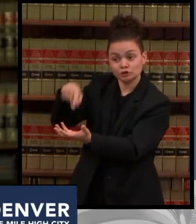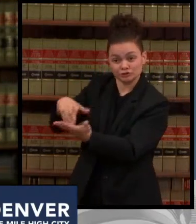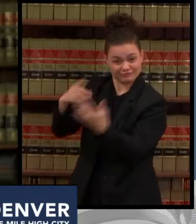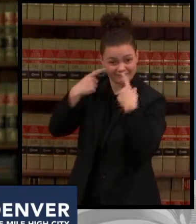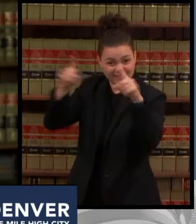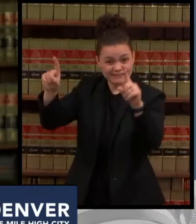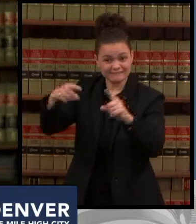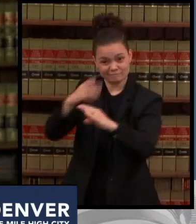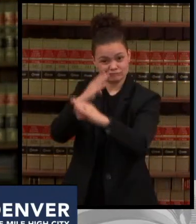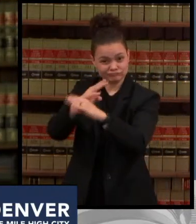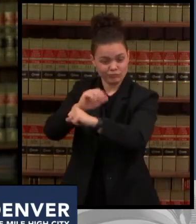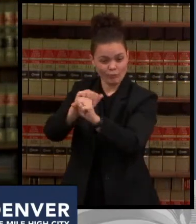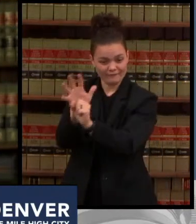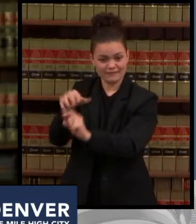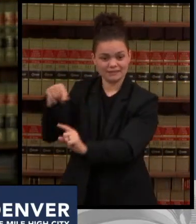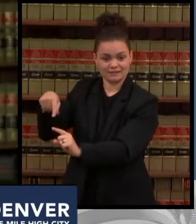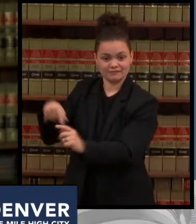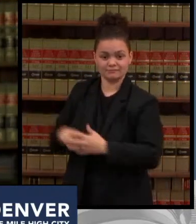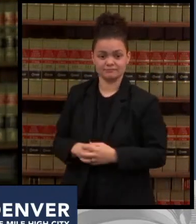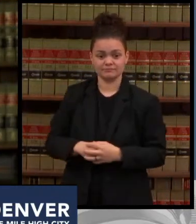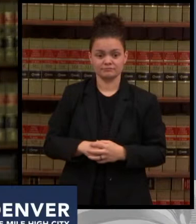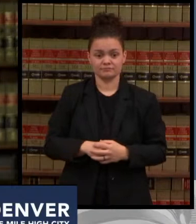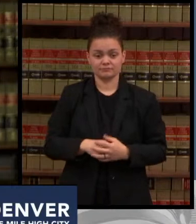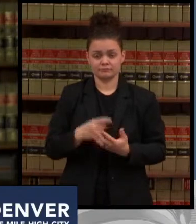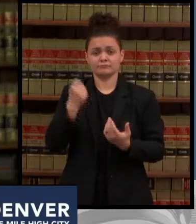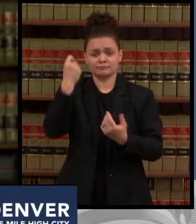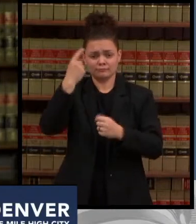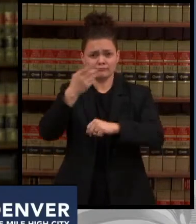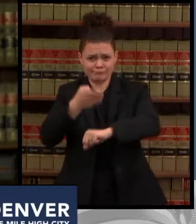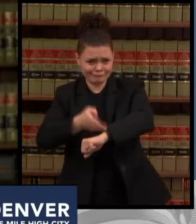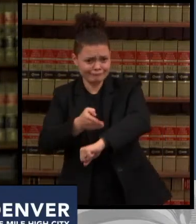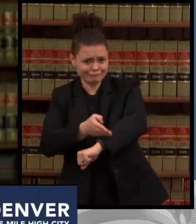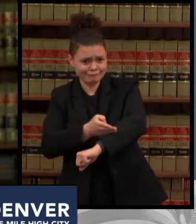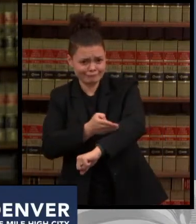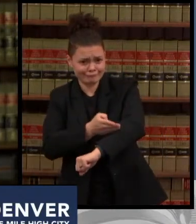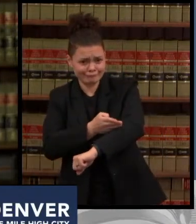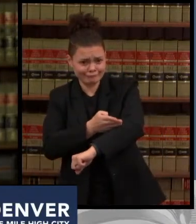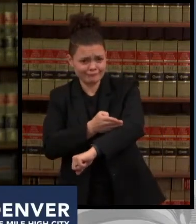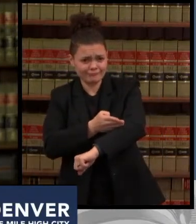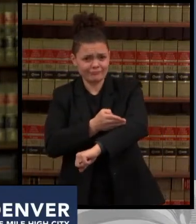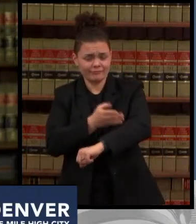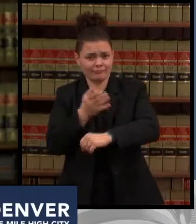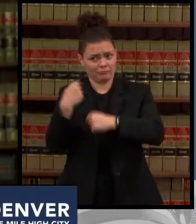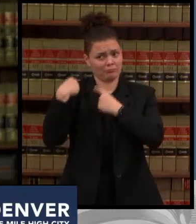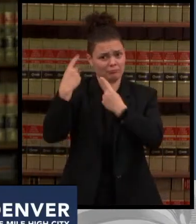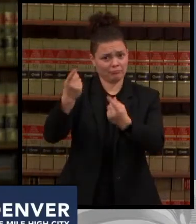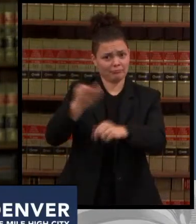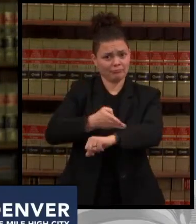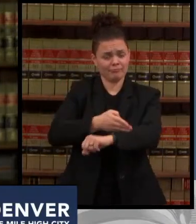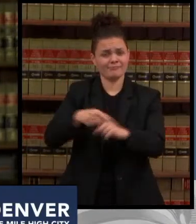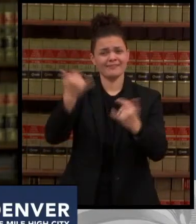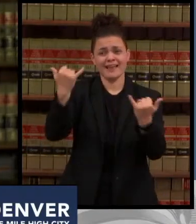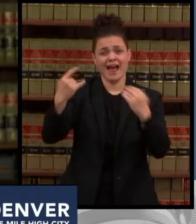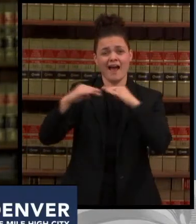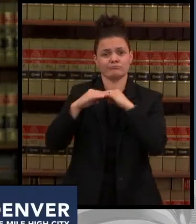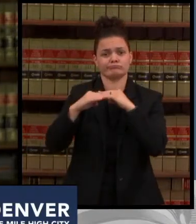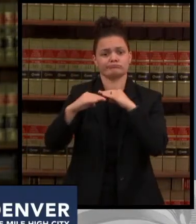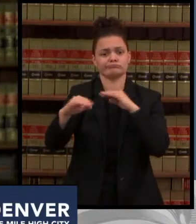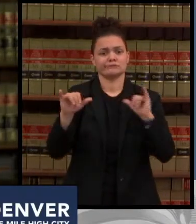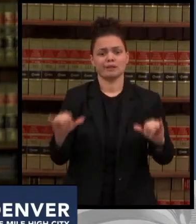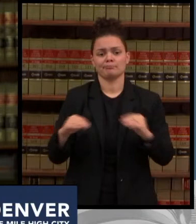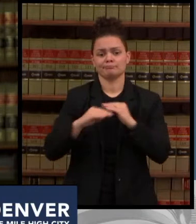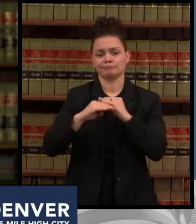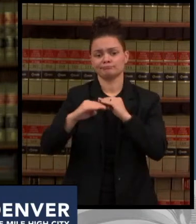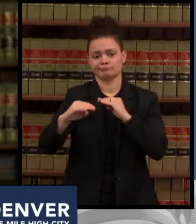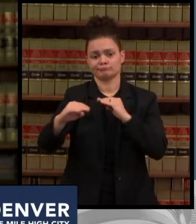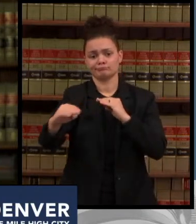is lagging. And a good part of the reason that we're here right now is that lag. There are